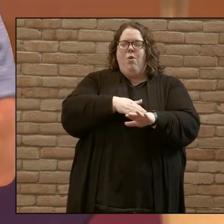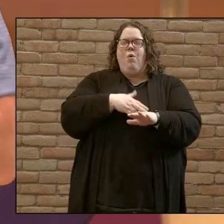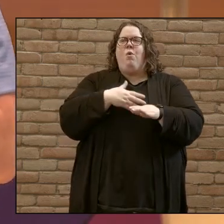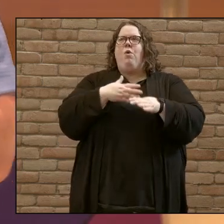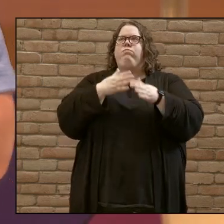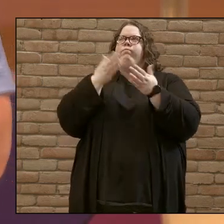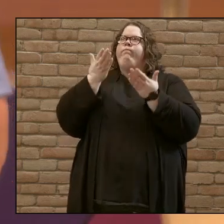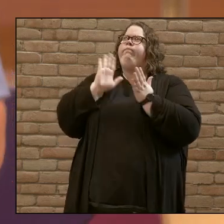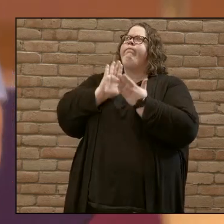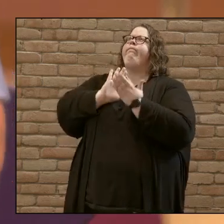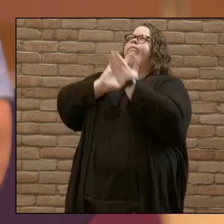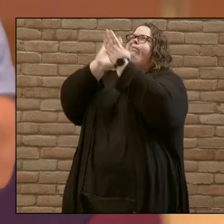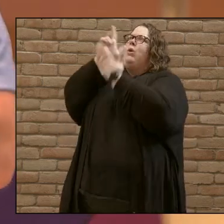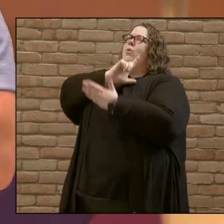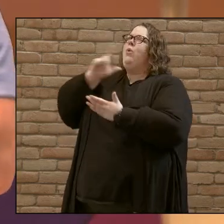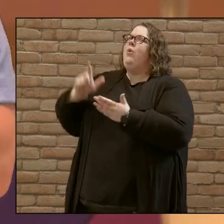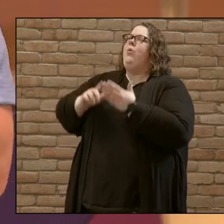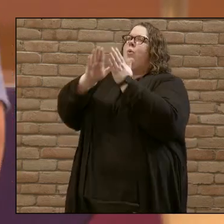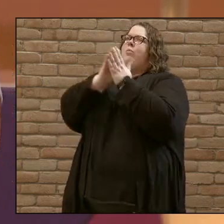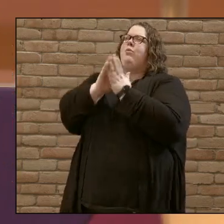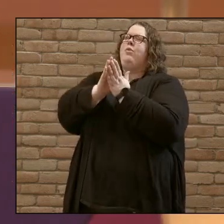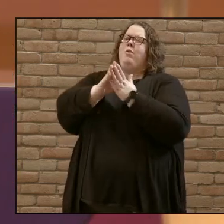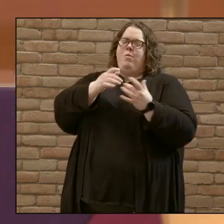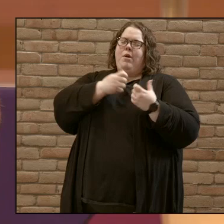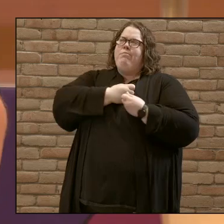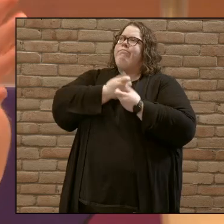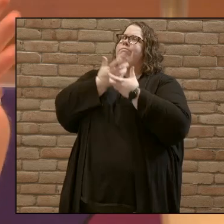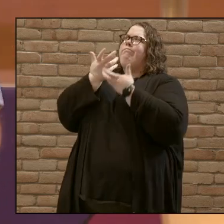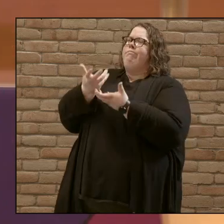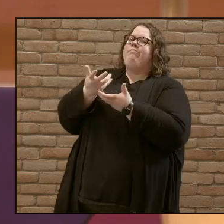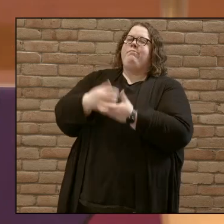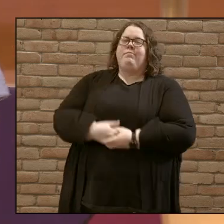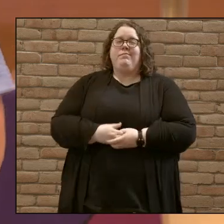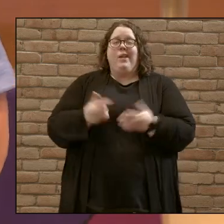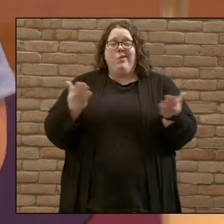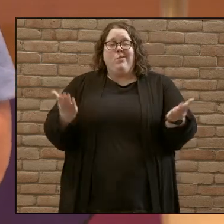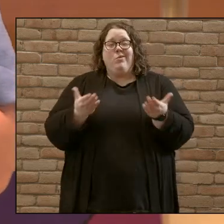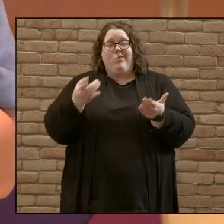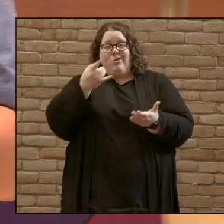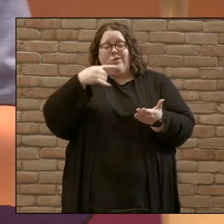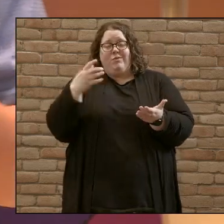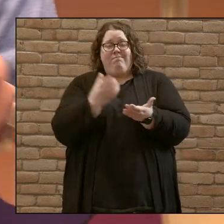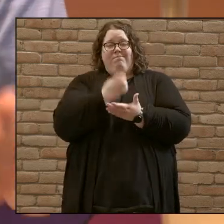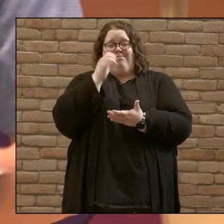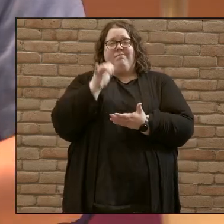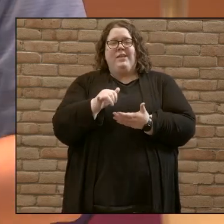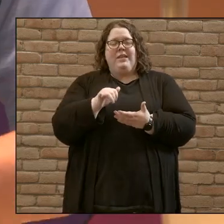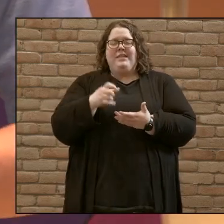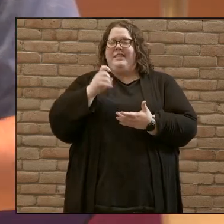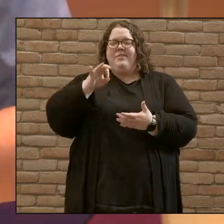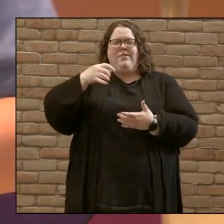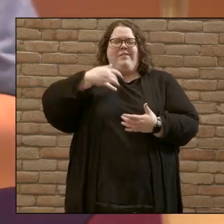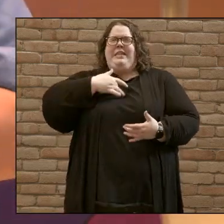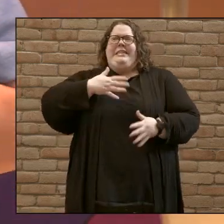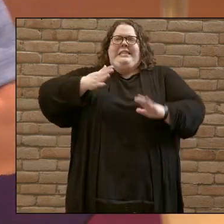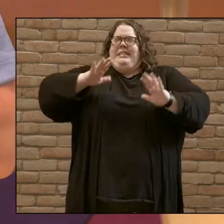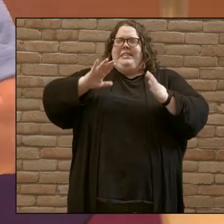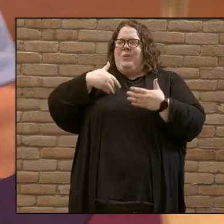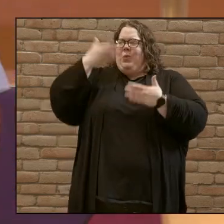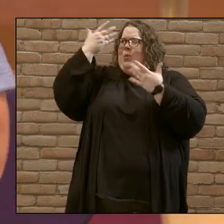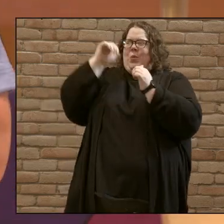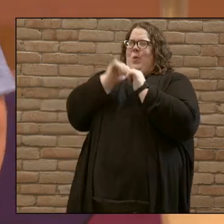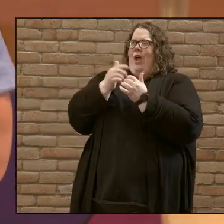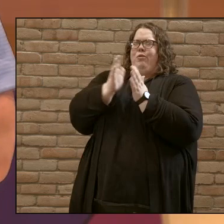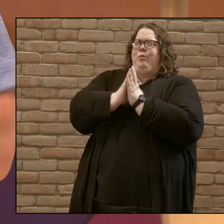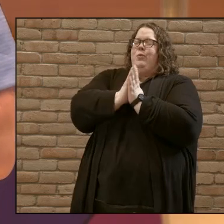hearts. I want to encourage you to take that step. Maybe you're saying, I don't know how to pray. There'll be different resources there to help you